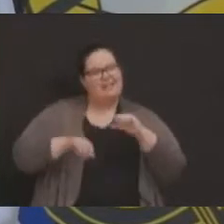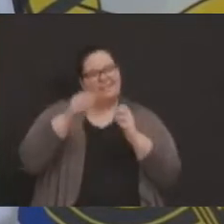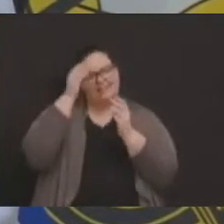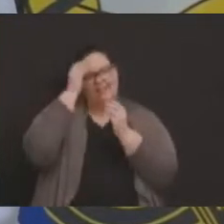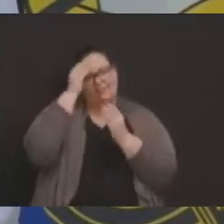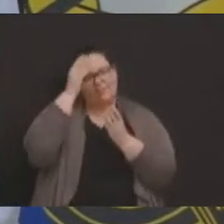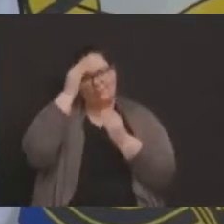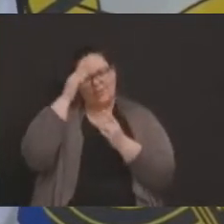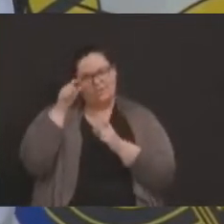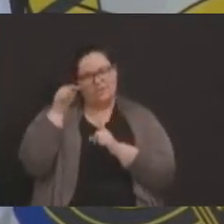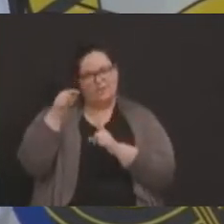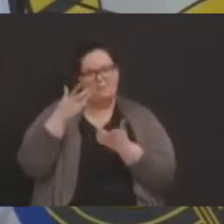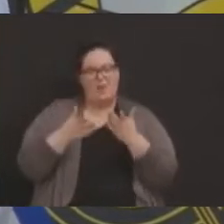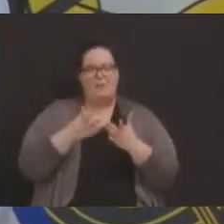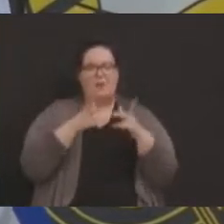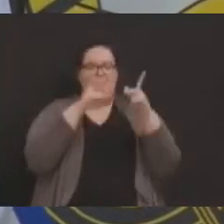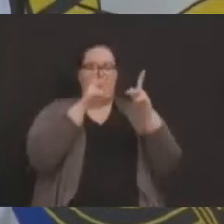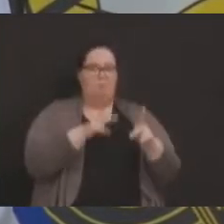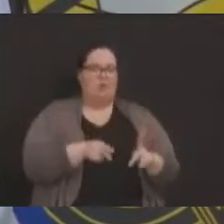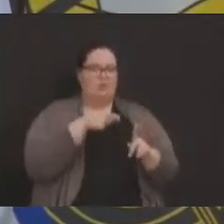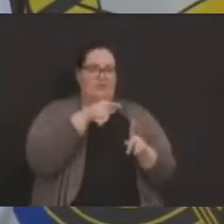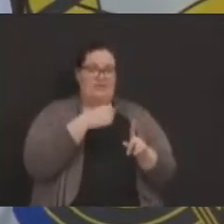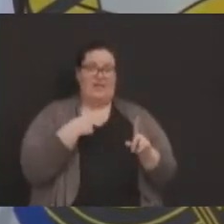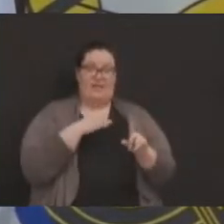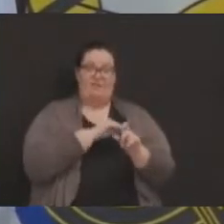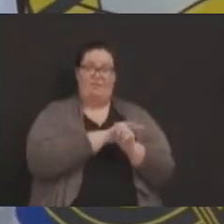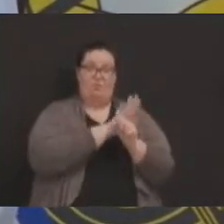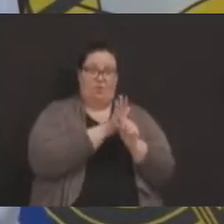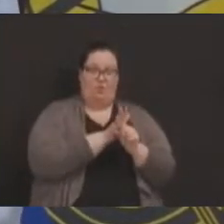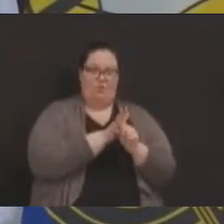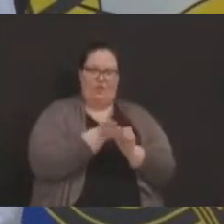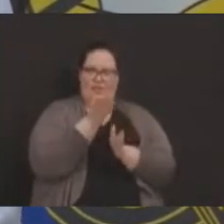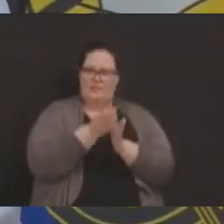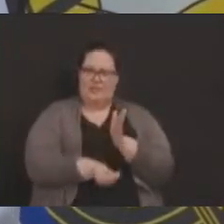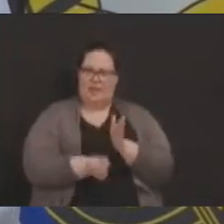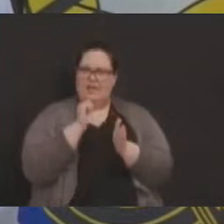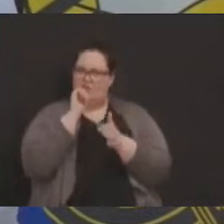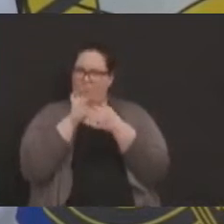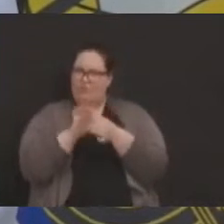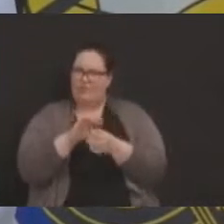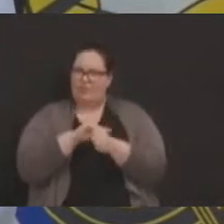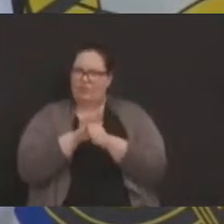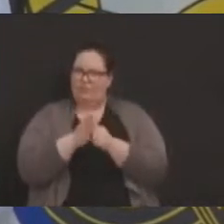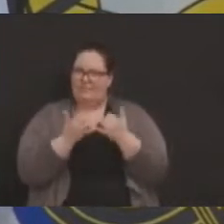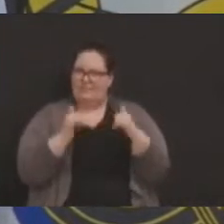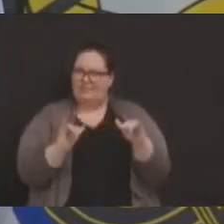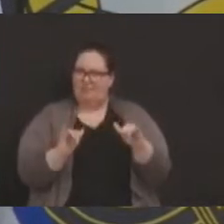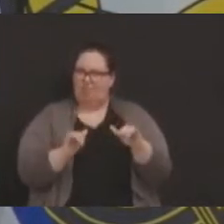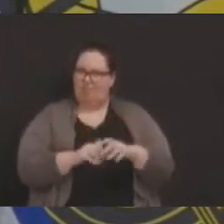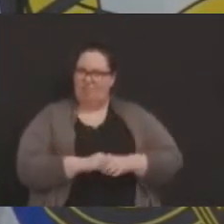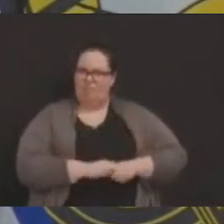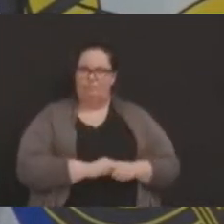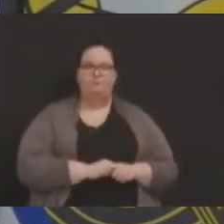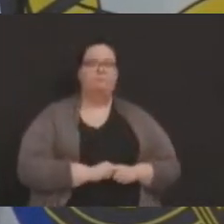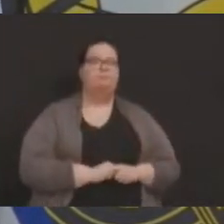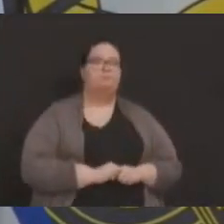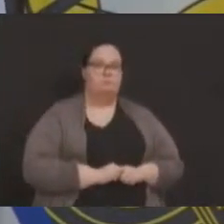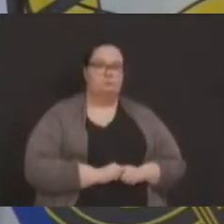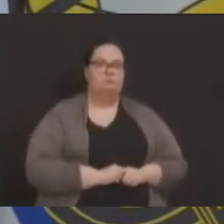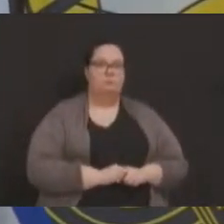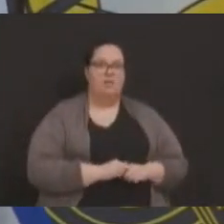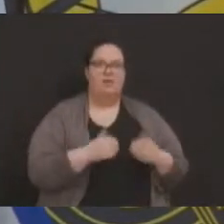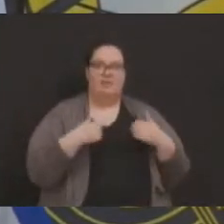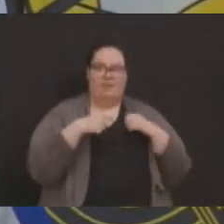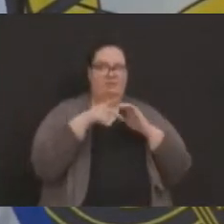Well, again, they have protocols around defining a COVID-related death or not. There are people with